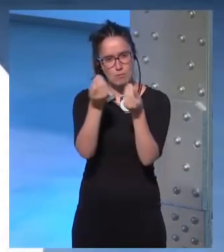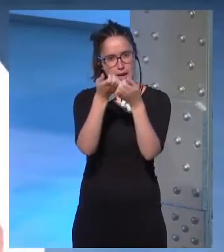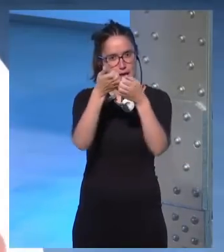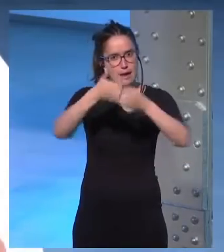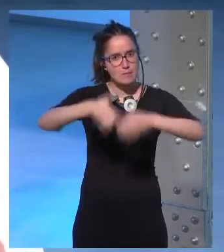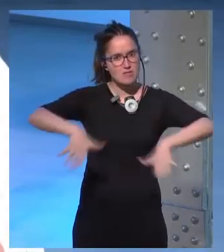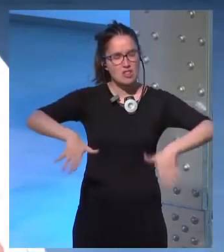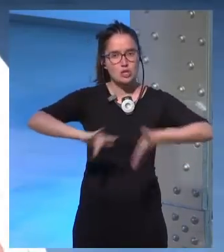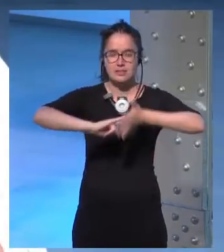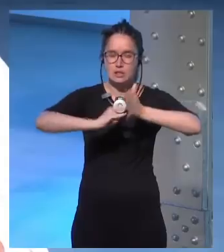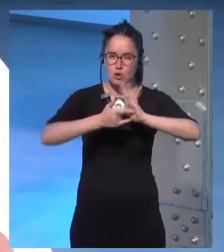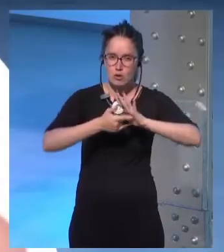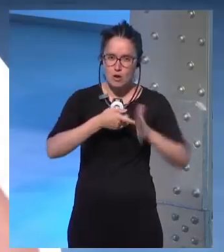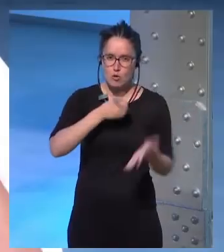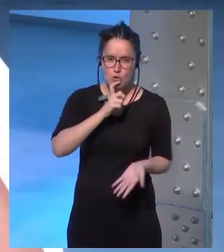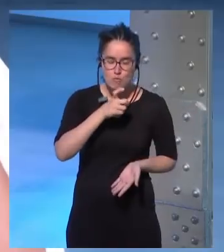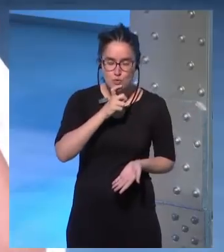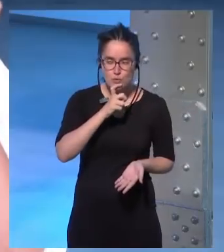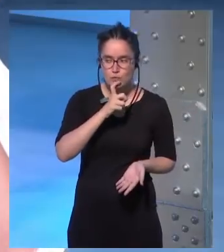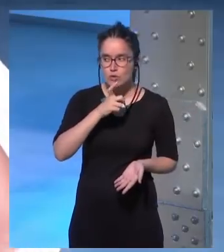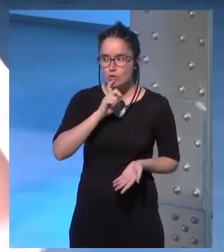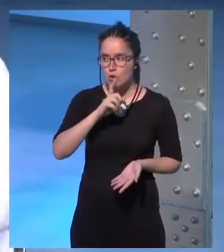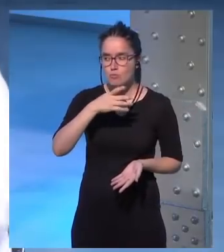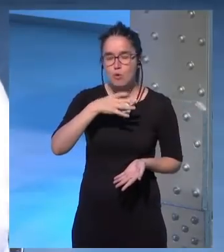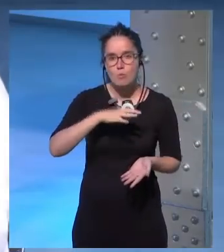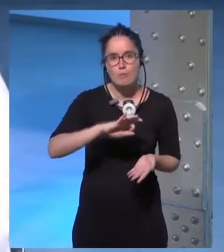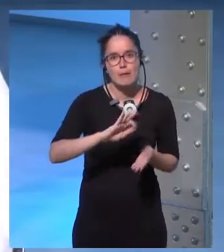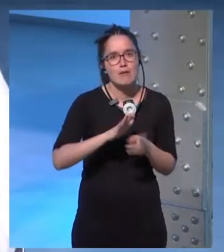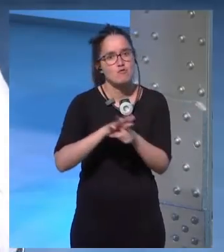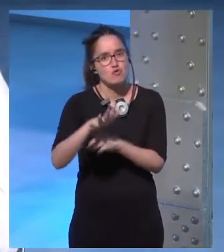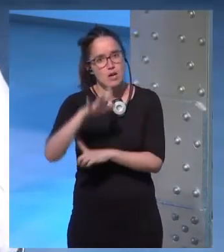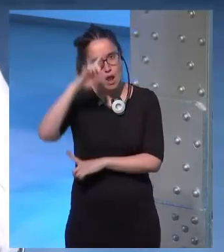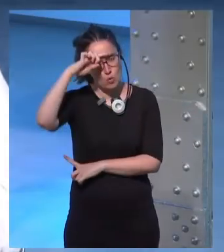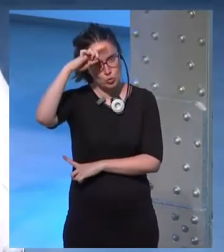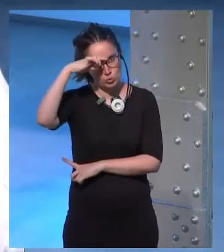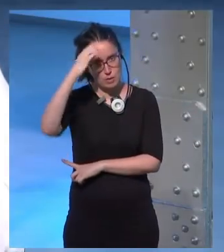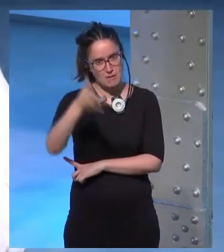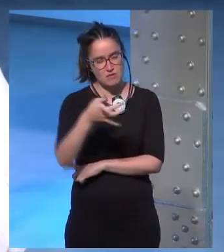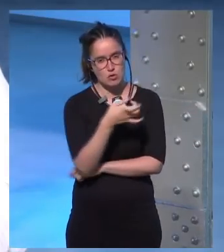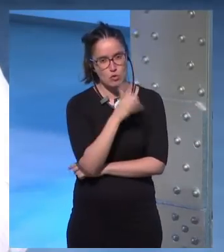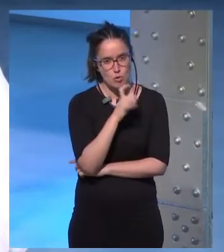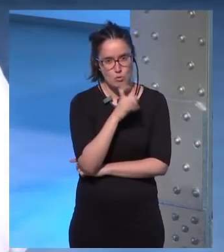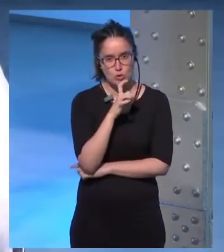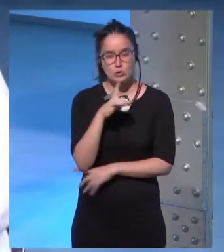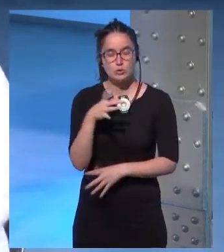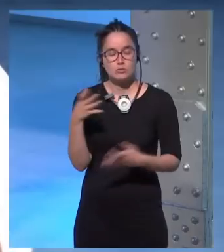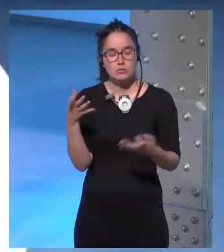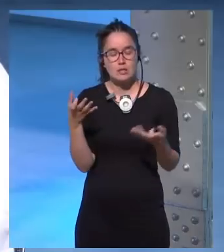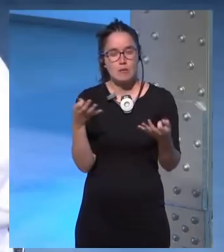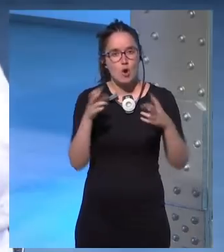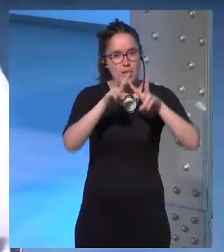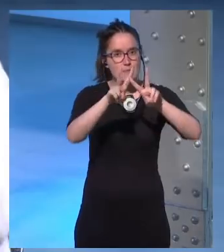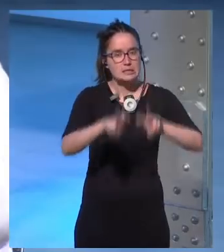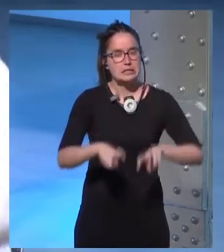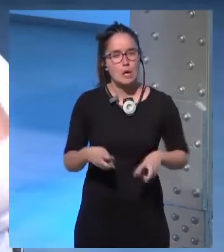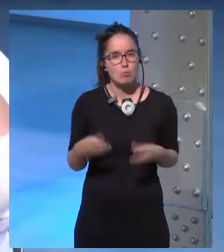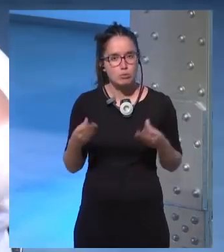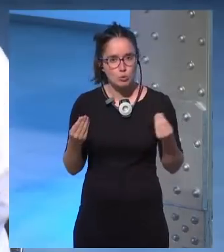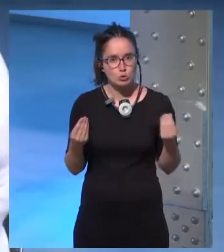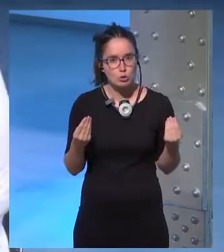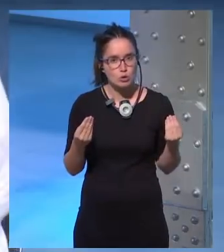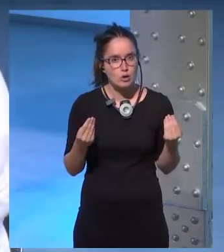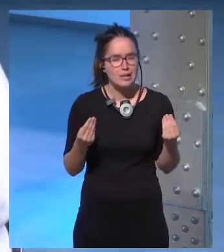affecting culture? I had to do a lot more research in about Brazil, because it's actually set